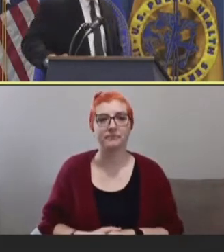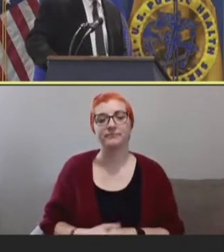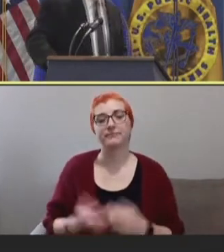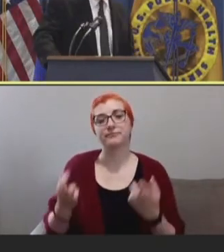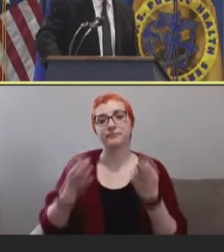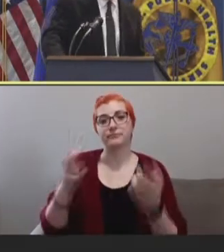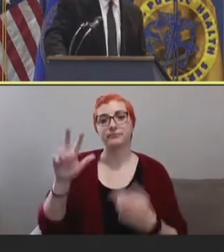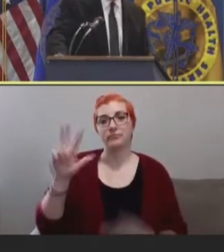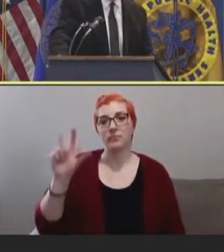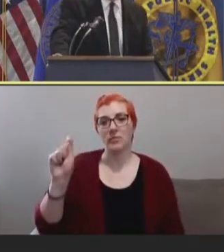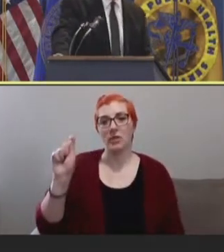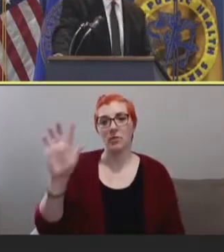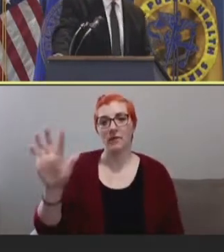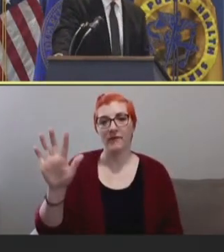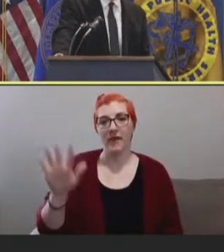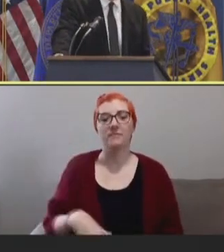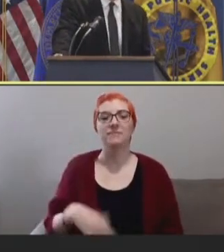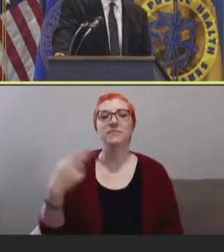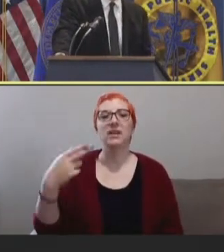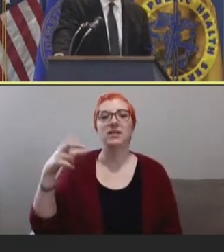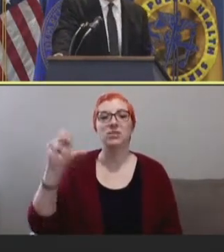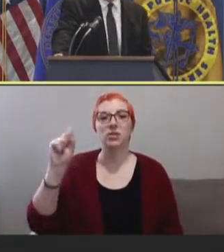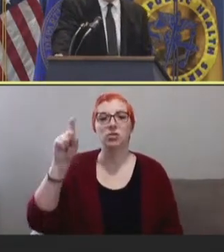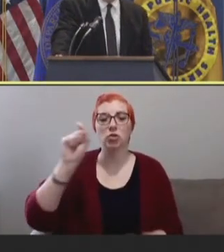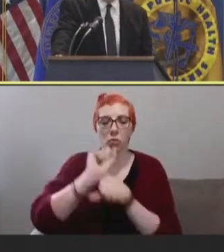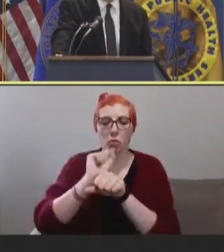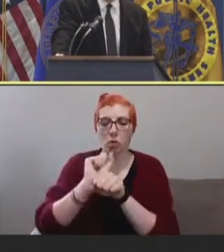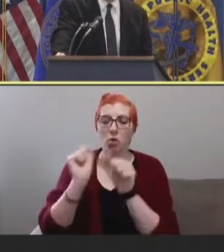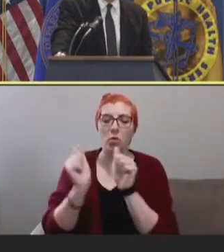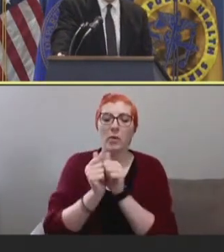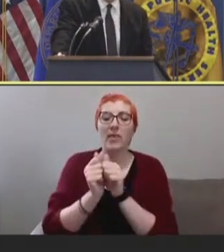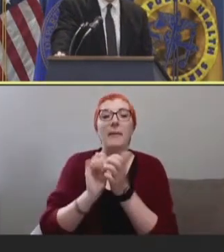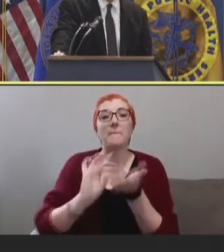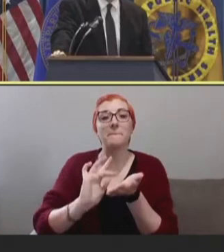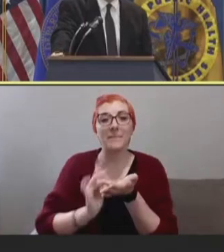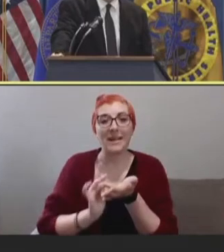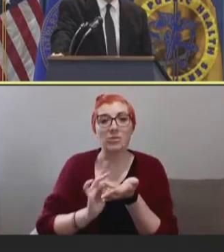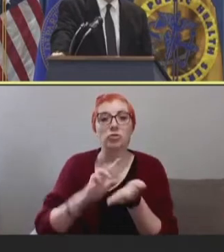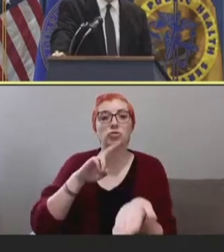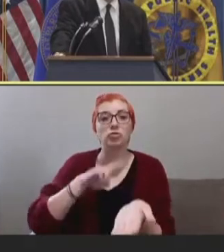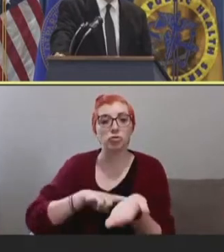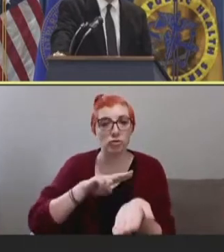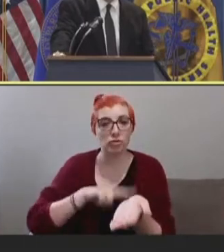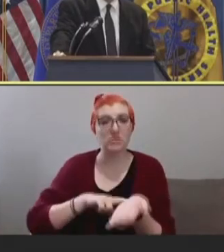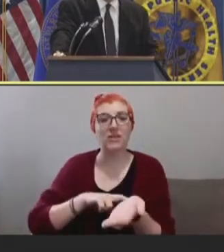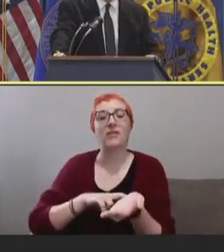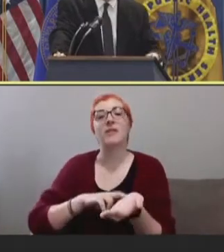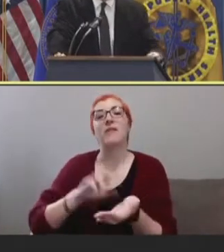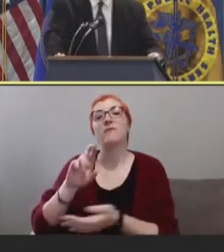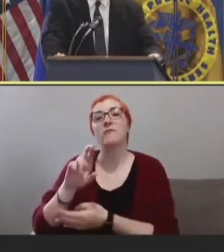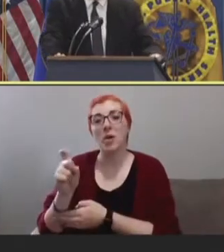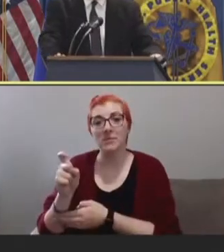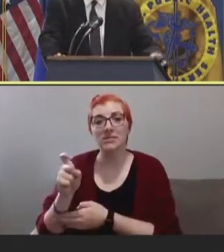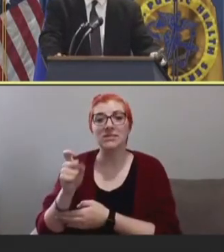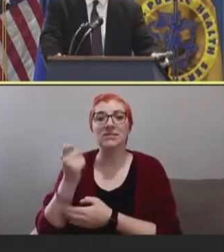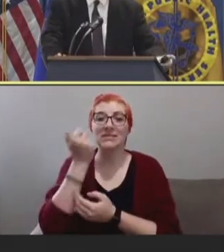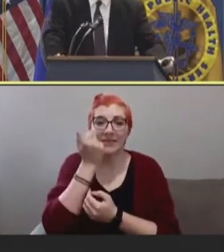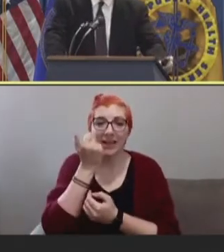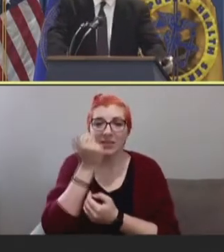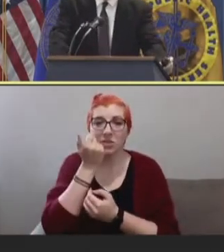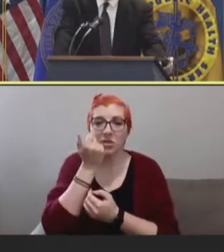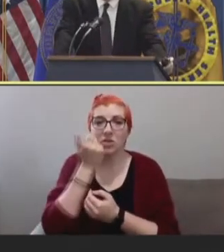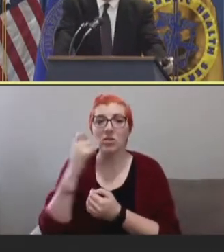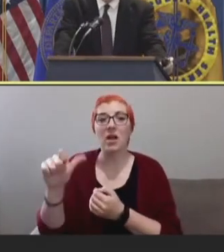Recommendation 3.5, HHS should work with medical, nursing, pharmacy, dental, and alternative